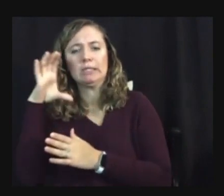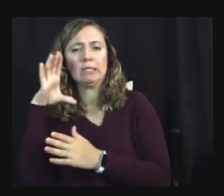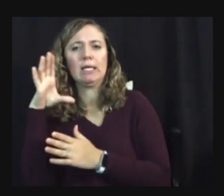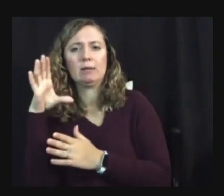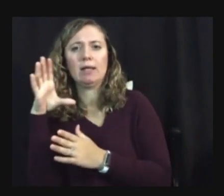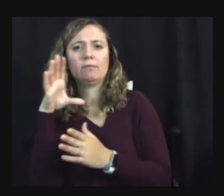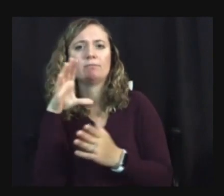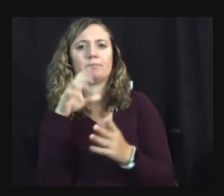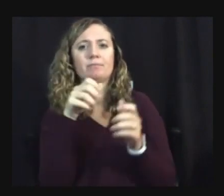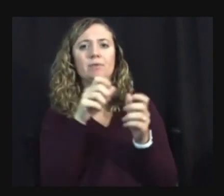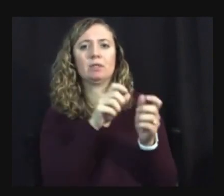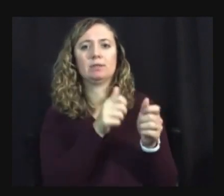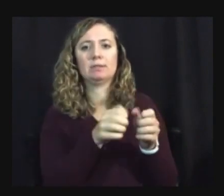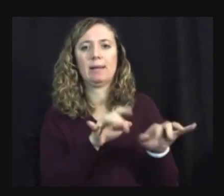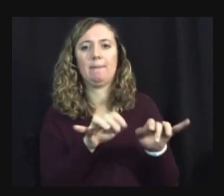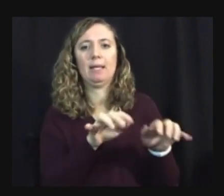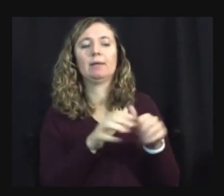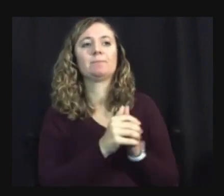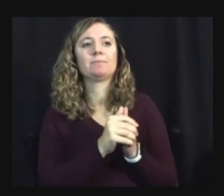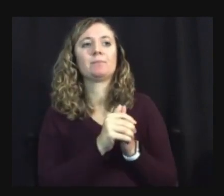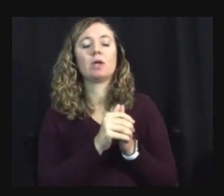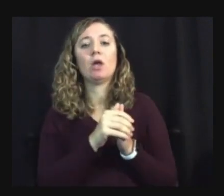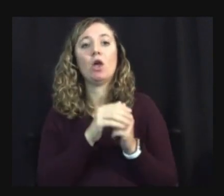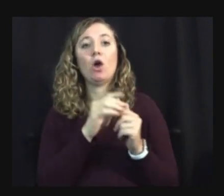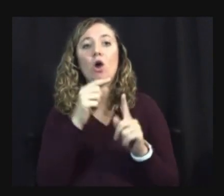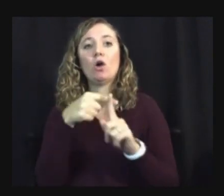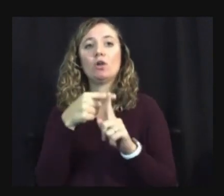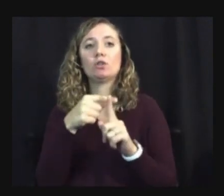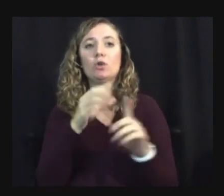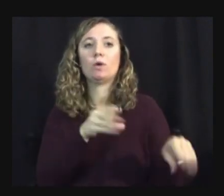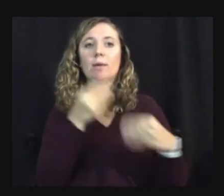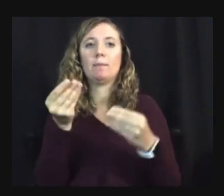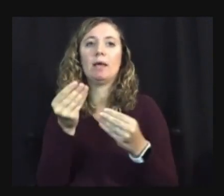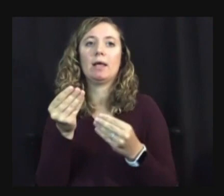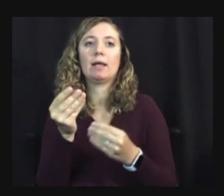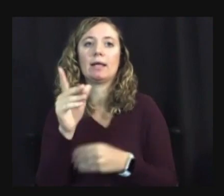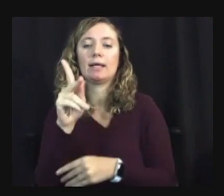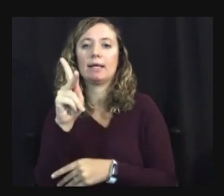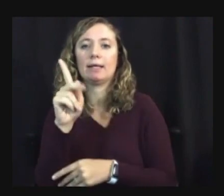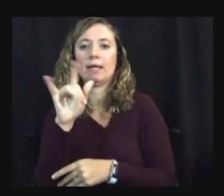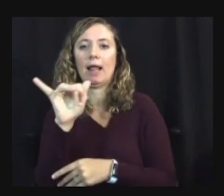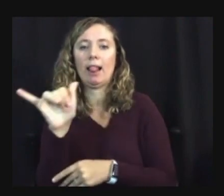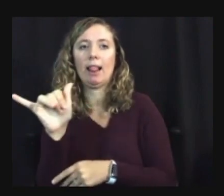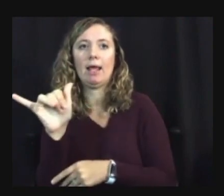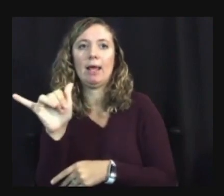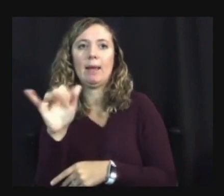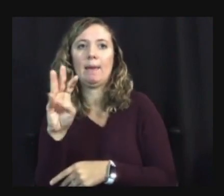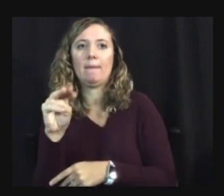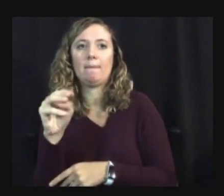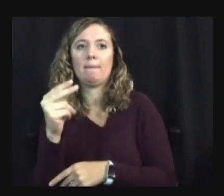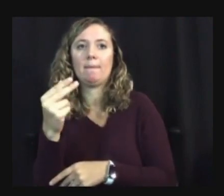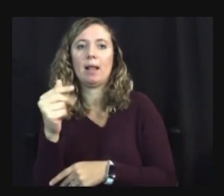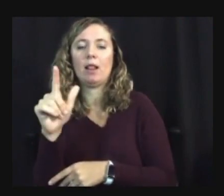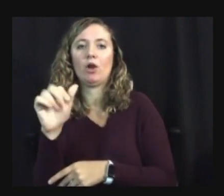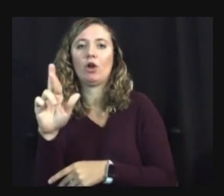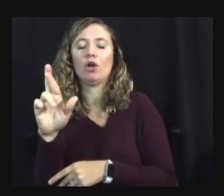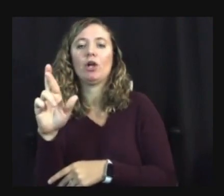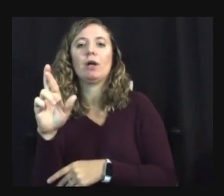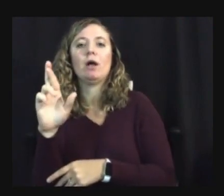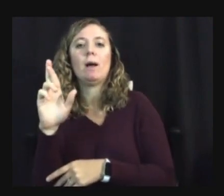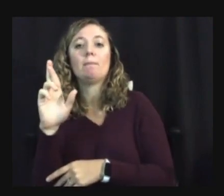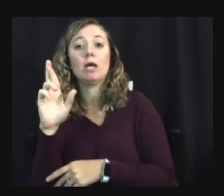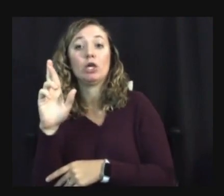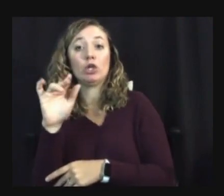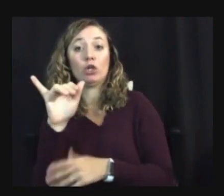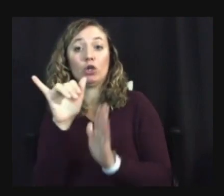I also earlier recommended Kelly Mayer on YouTube channel to understand